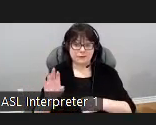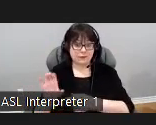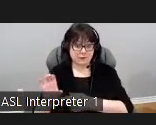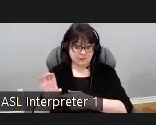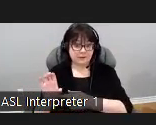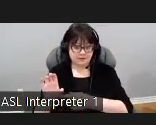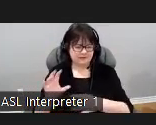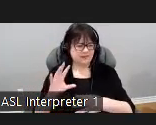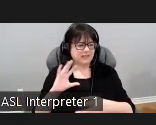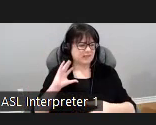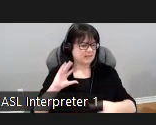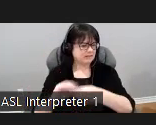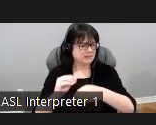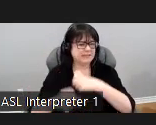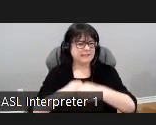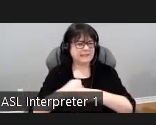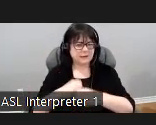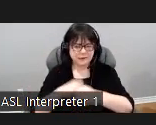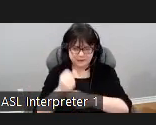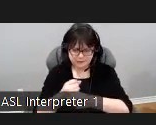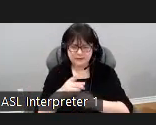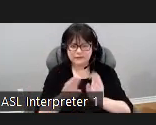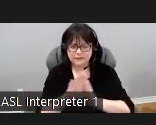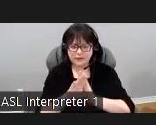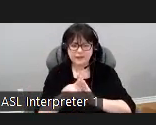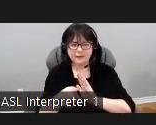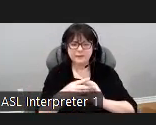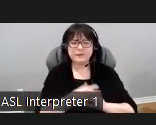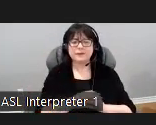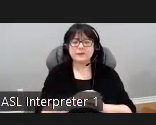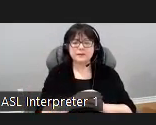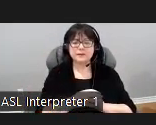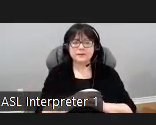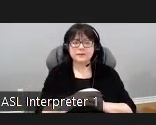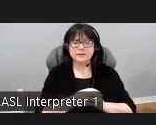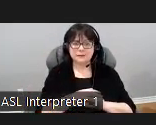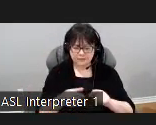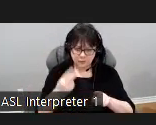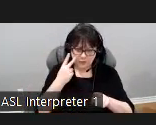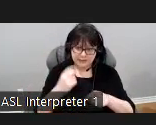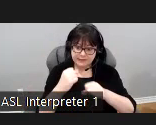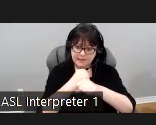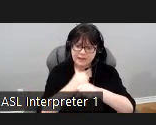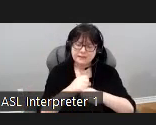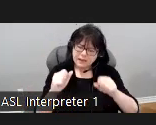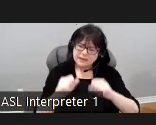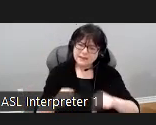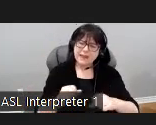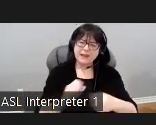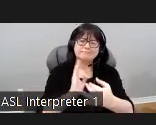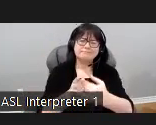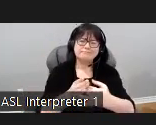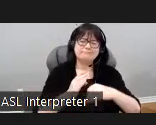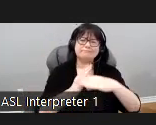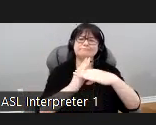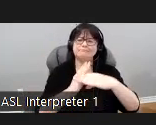years. This is where the statistic came from that says, yes, it's preventable because we see the same things over and over and over